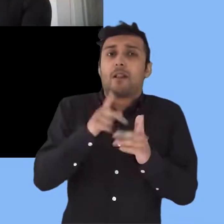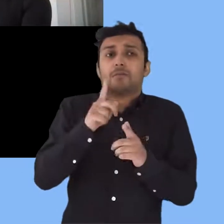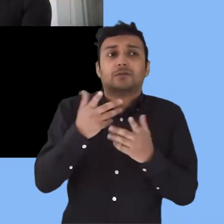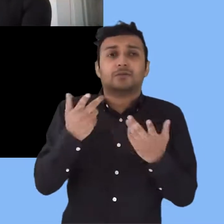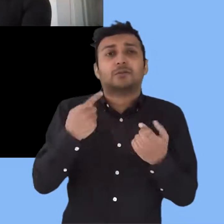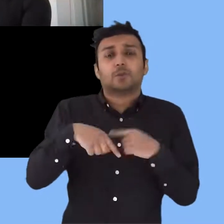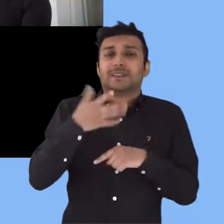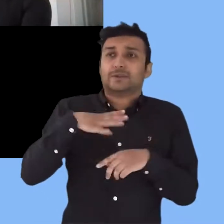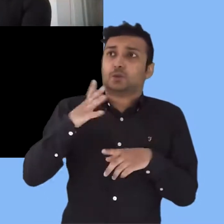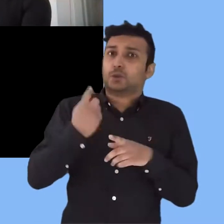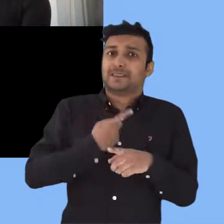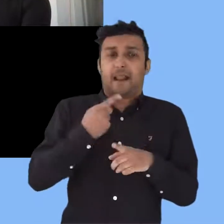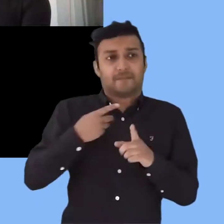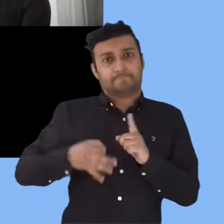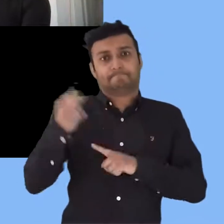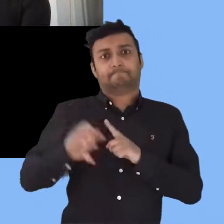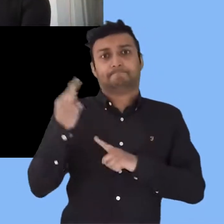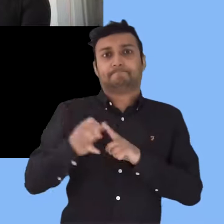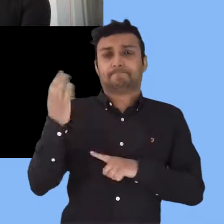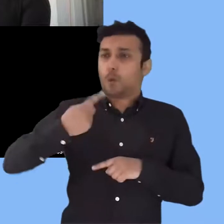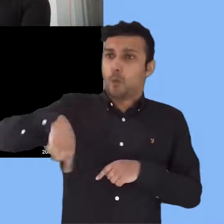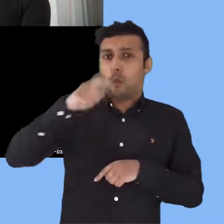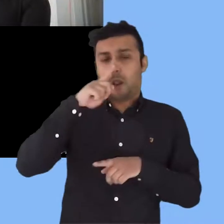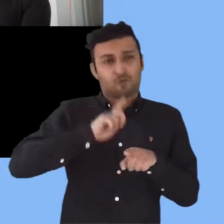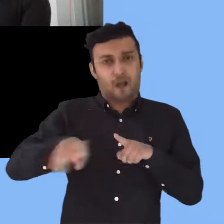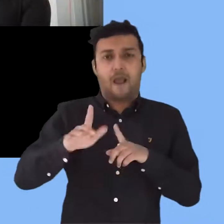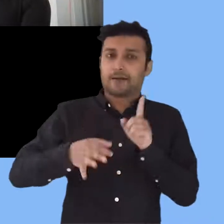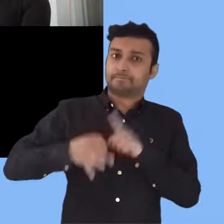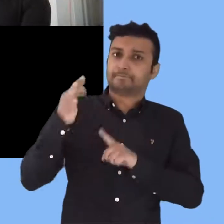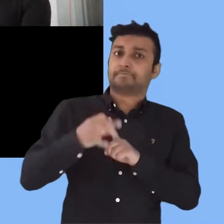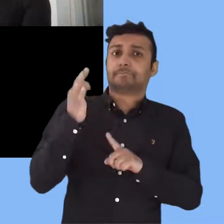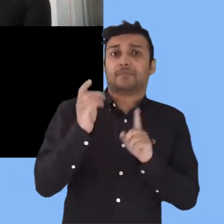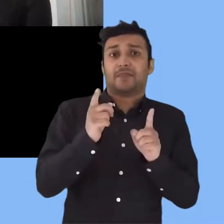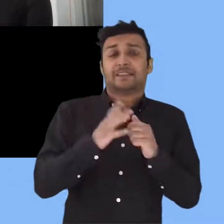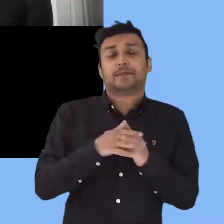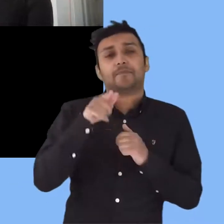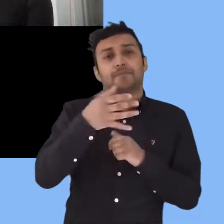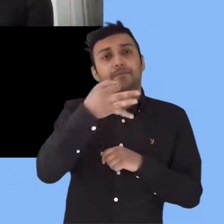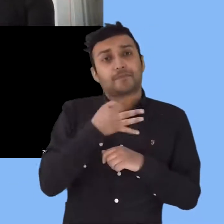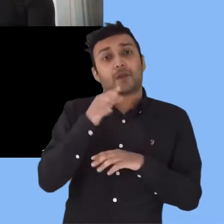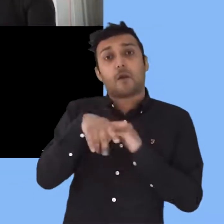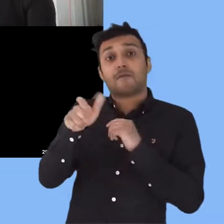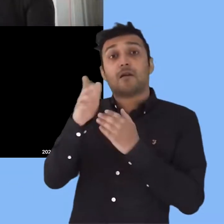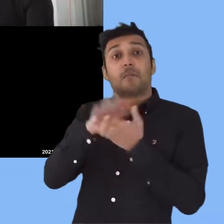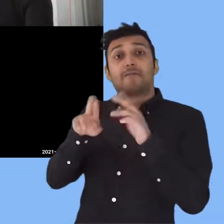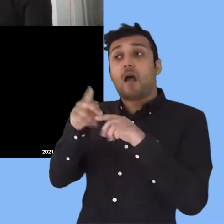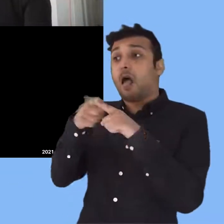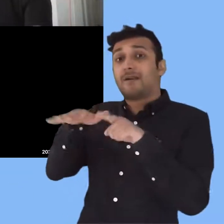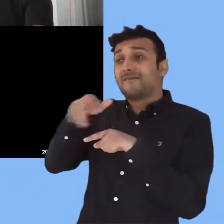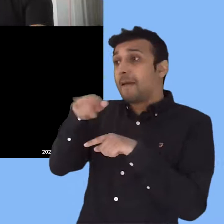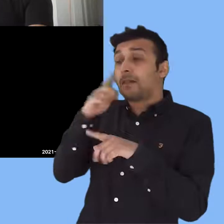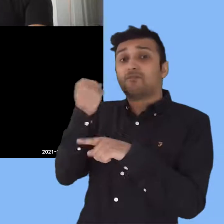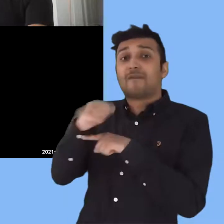much as possible. So that's really, really important. And parents that don't want to engage, keep trying is what I would